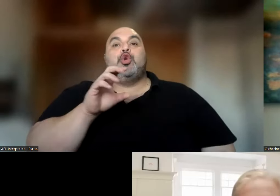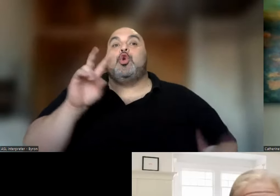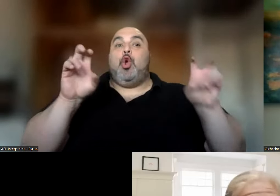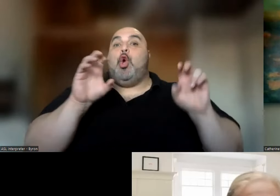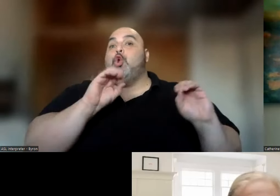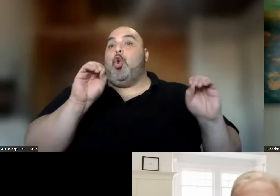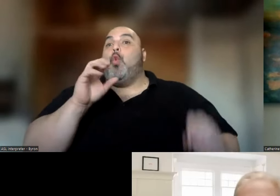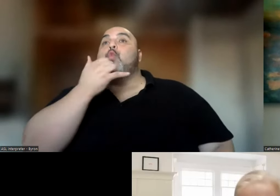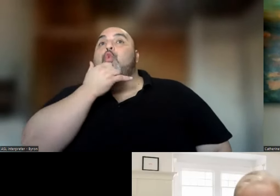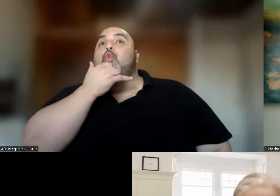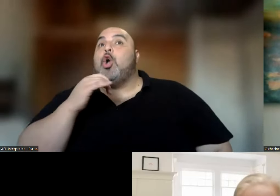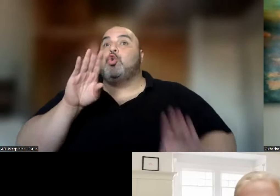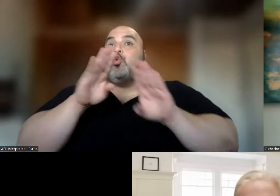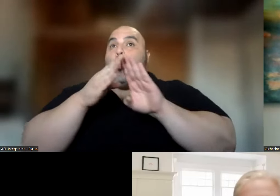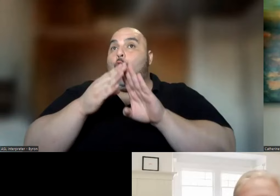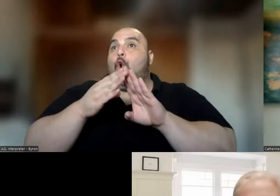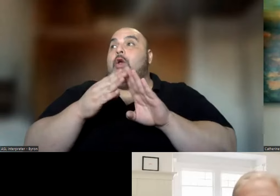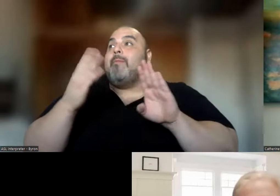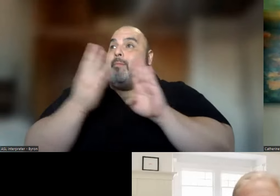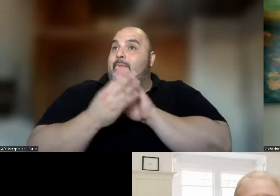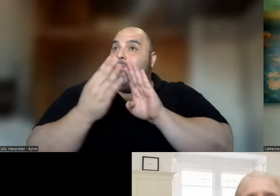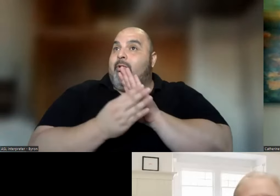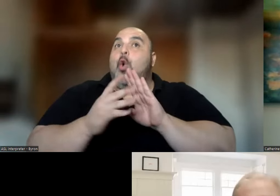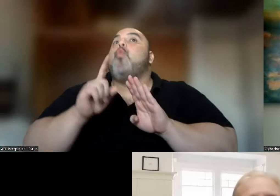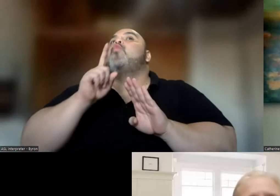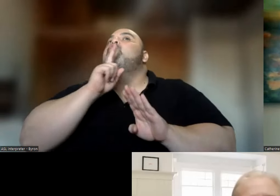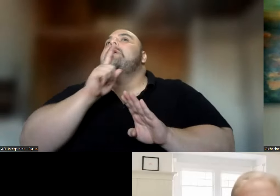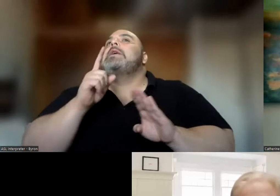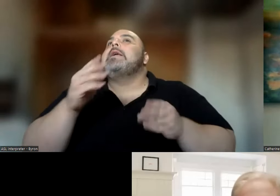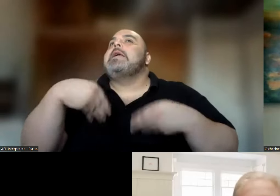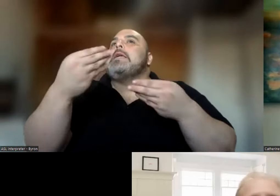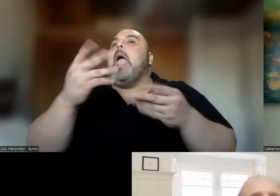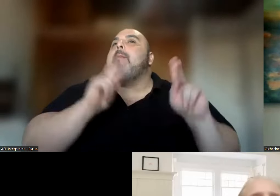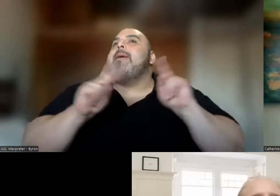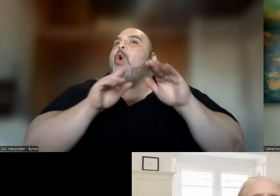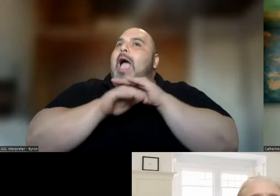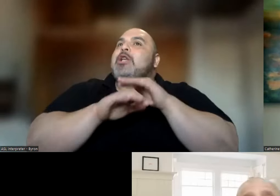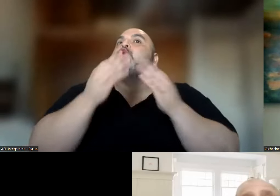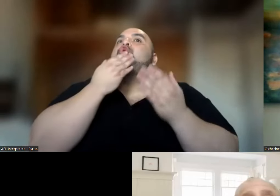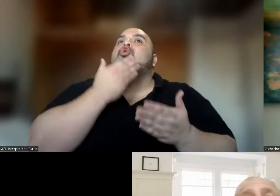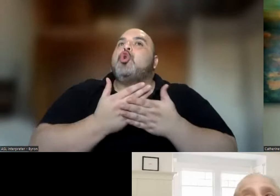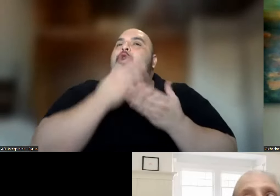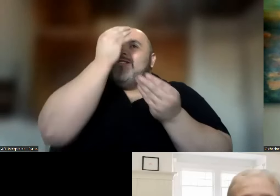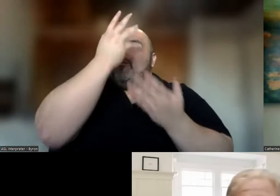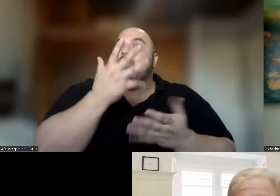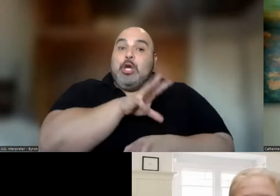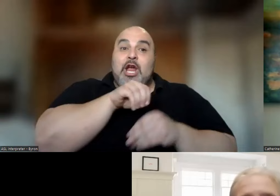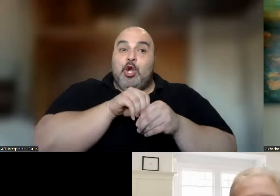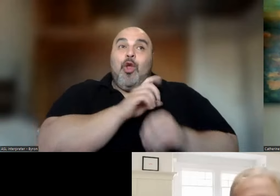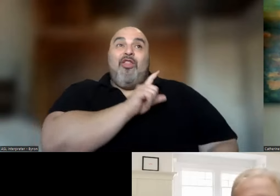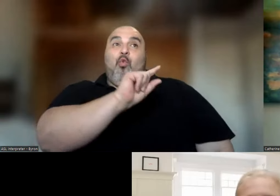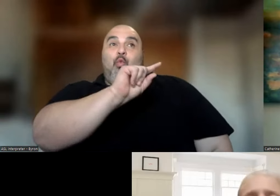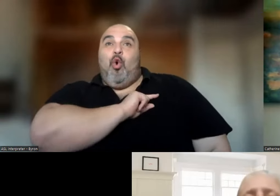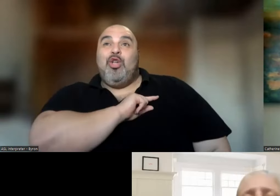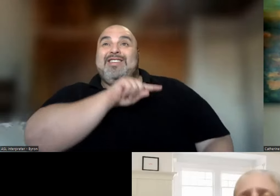everyone to walk through is really going to give people access to good information about including the quality of